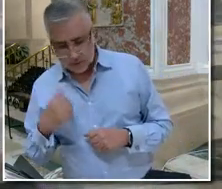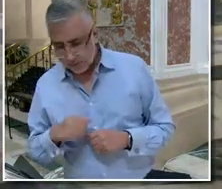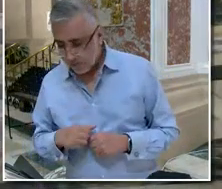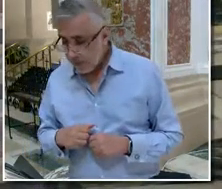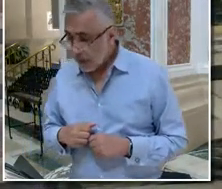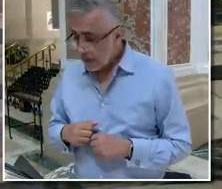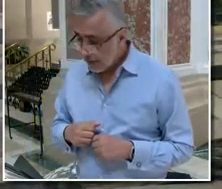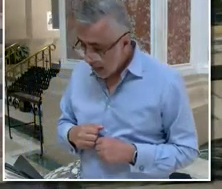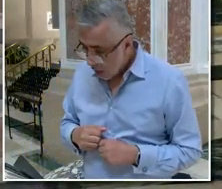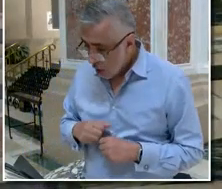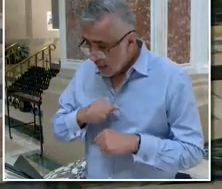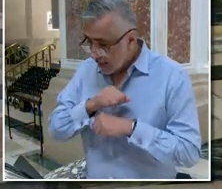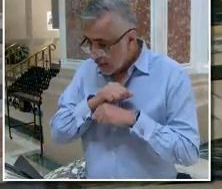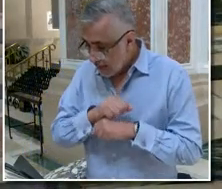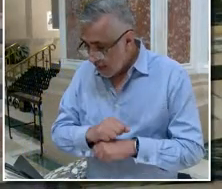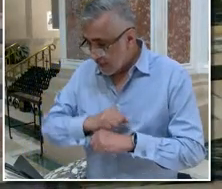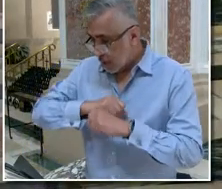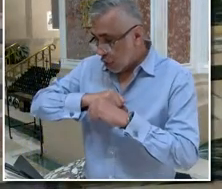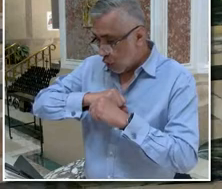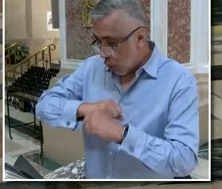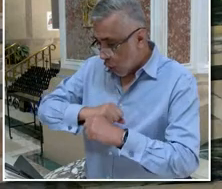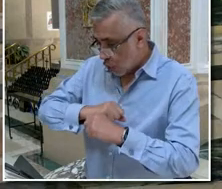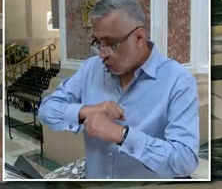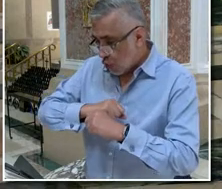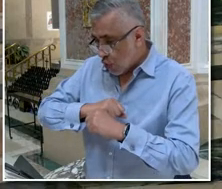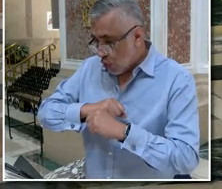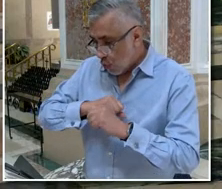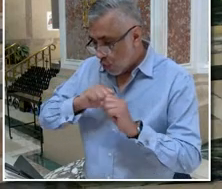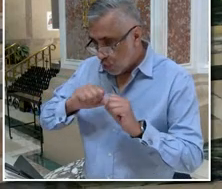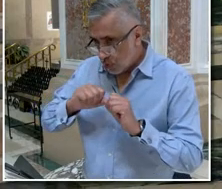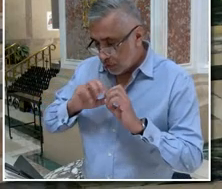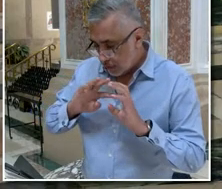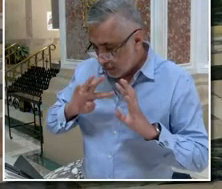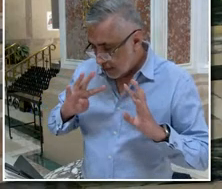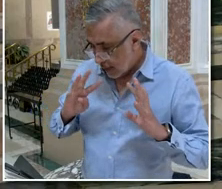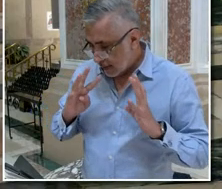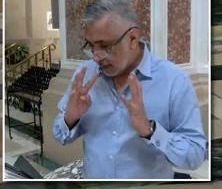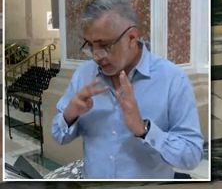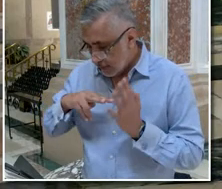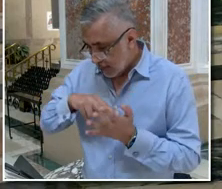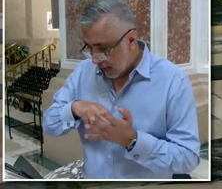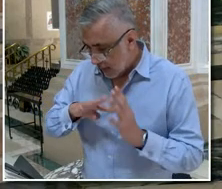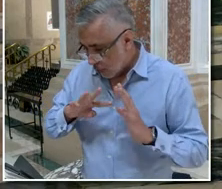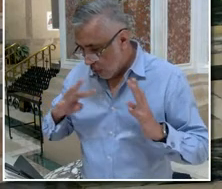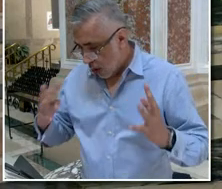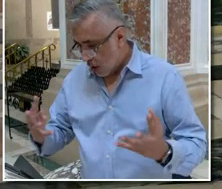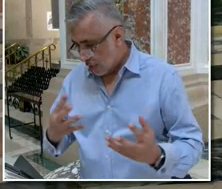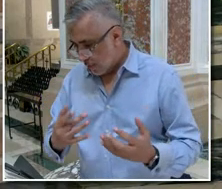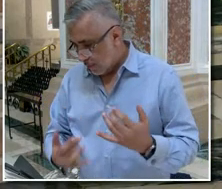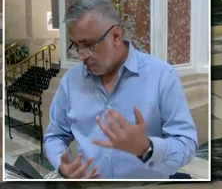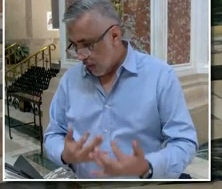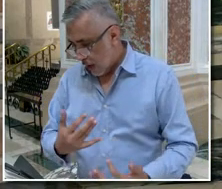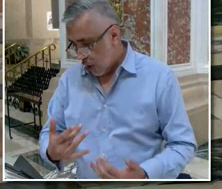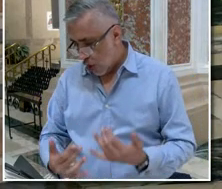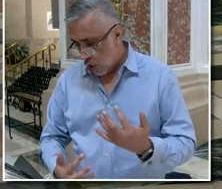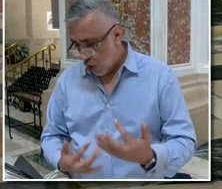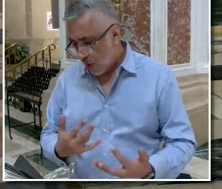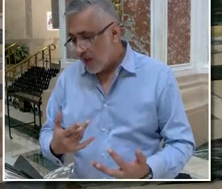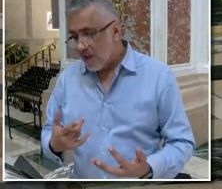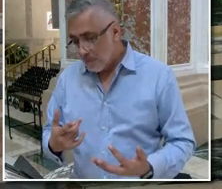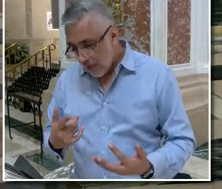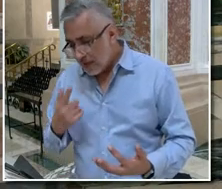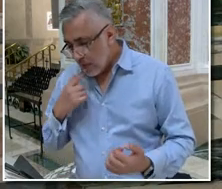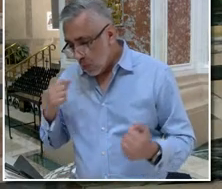Now the slaves and the guards were standing around a charcoal fire that they had made, because it